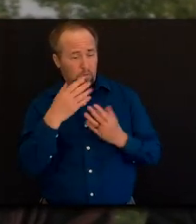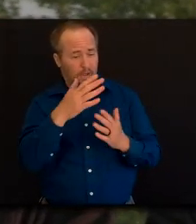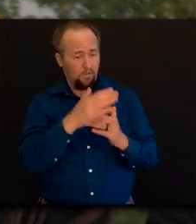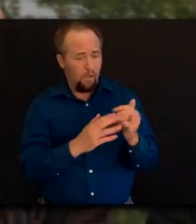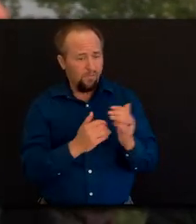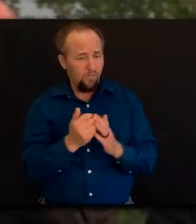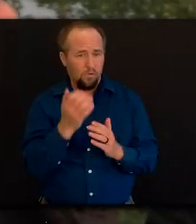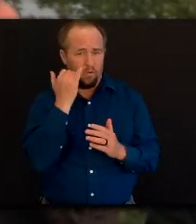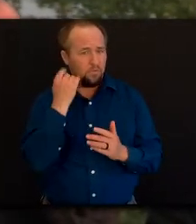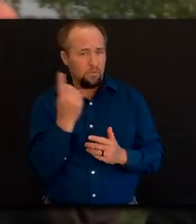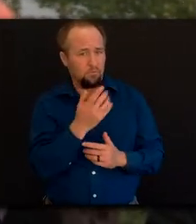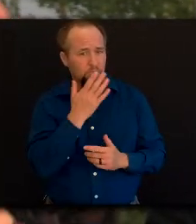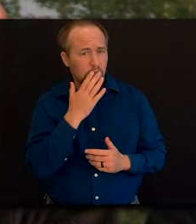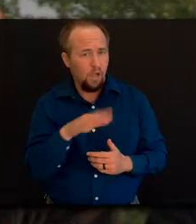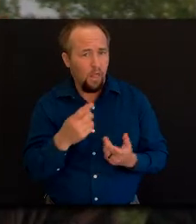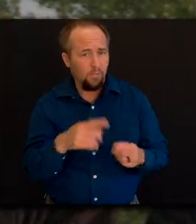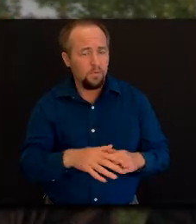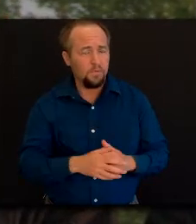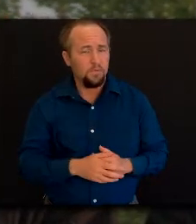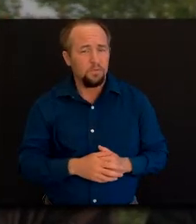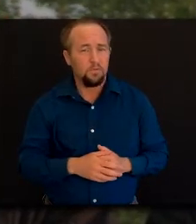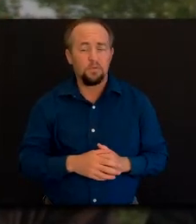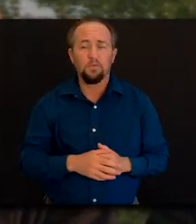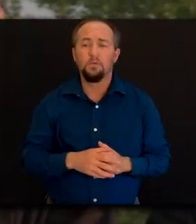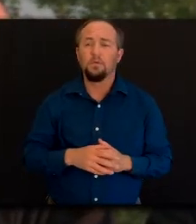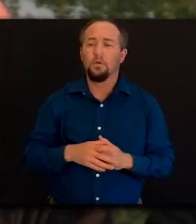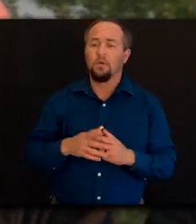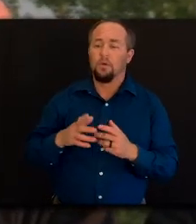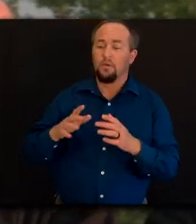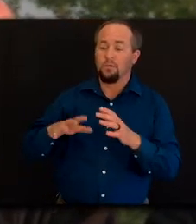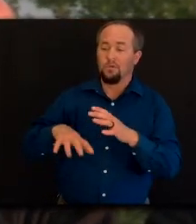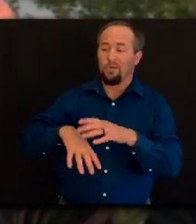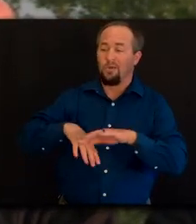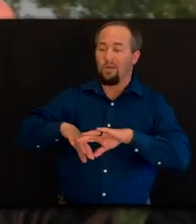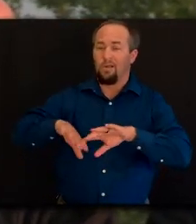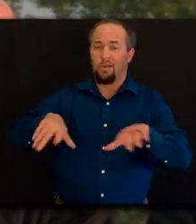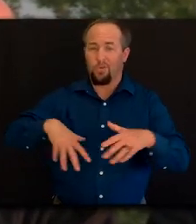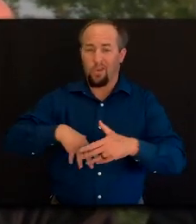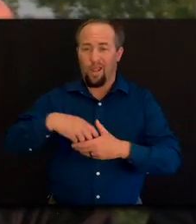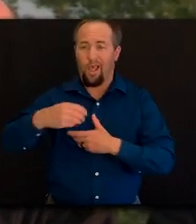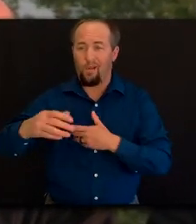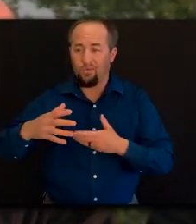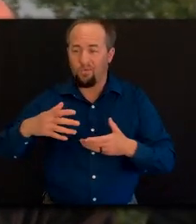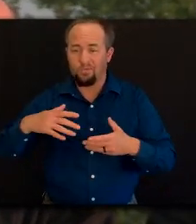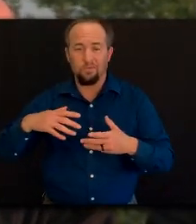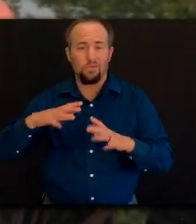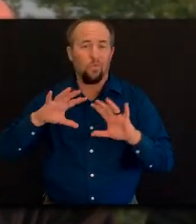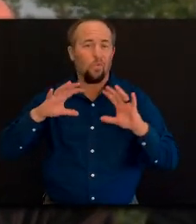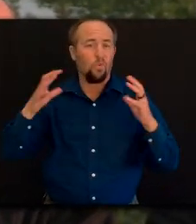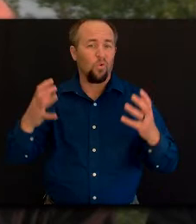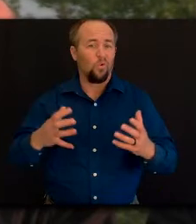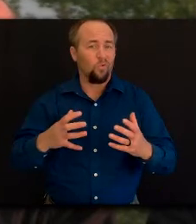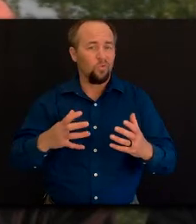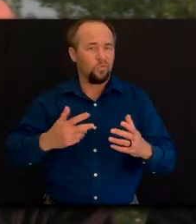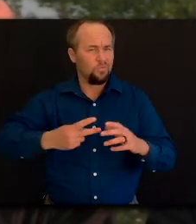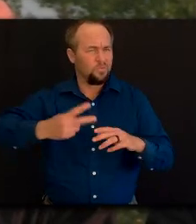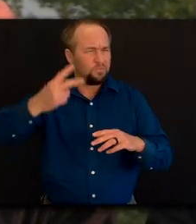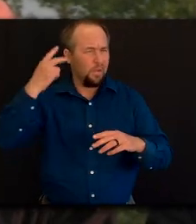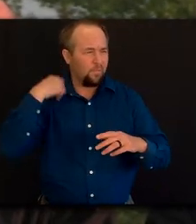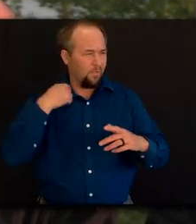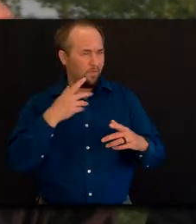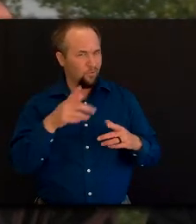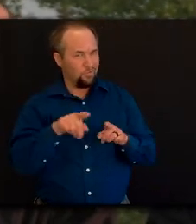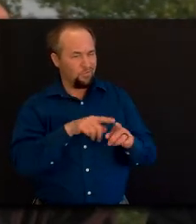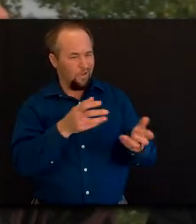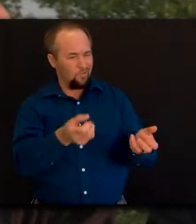into the world outside of the sock drawer that has been Olathe Northwest High School, be thinking of the incredibly